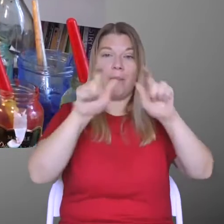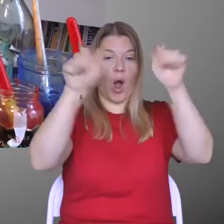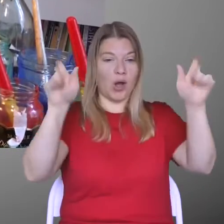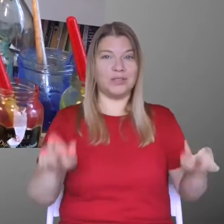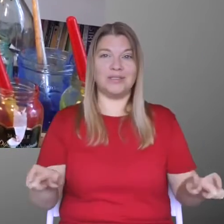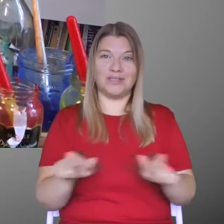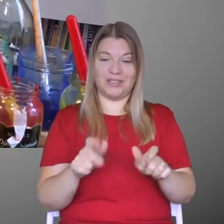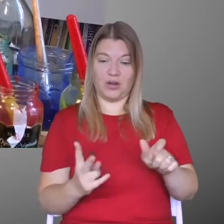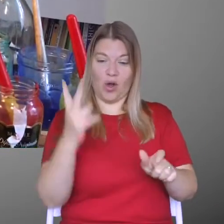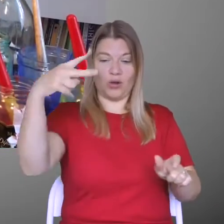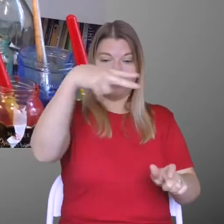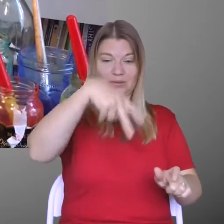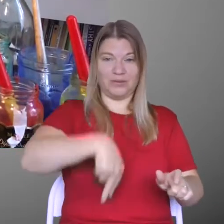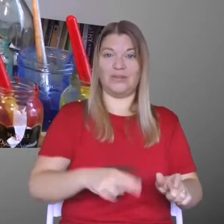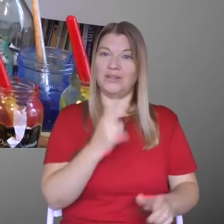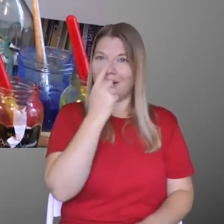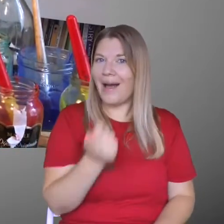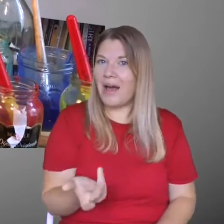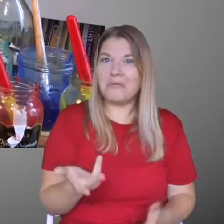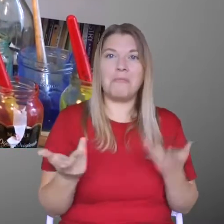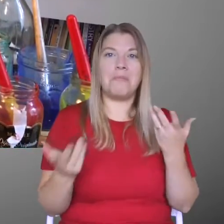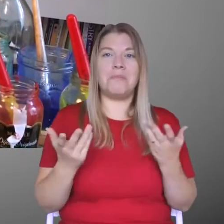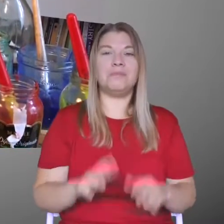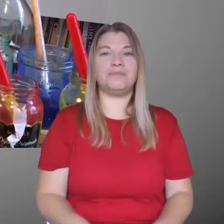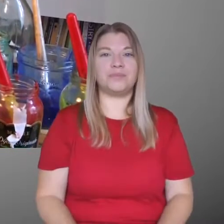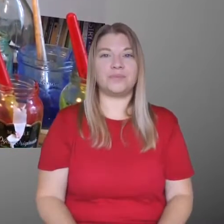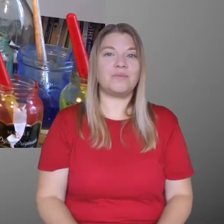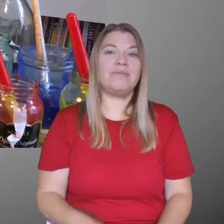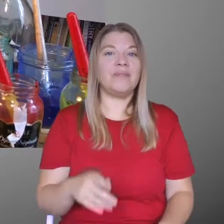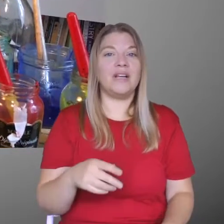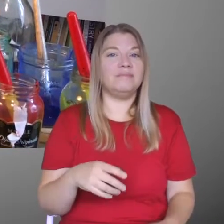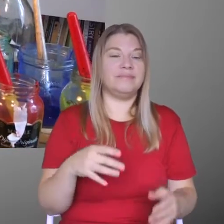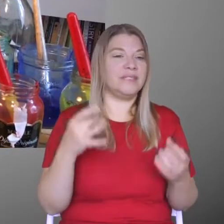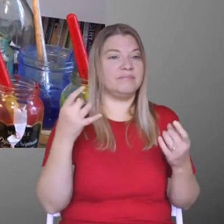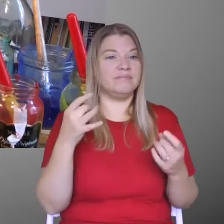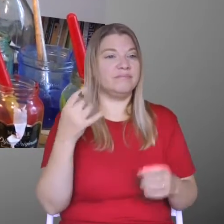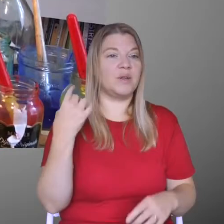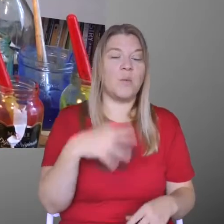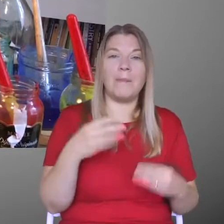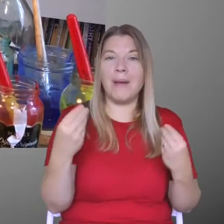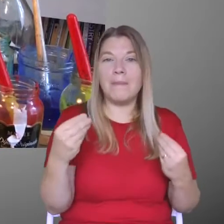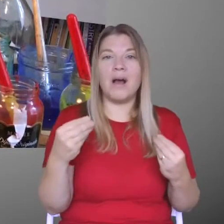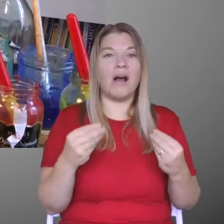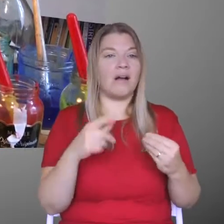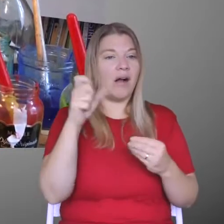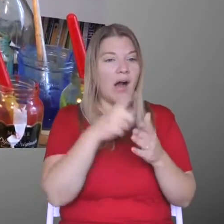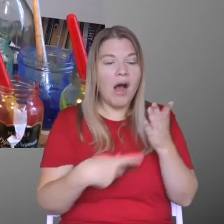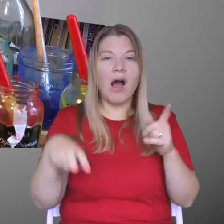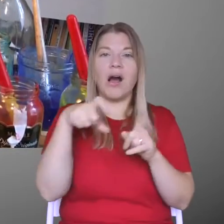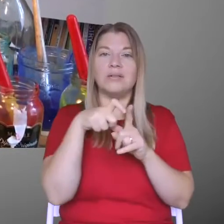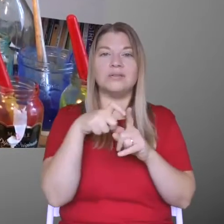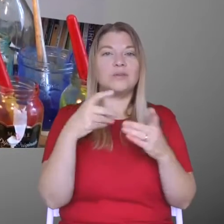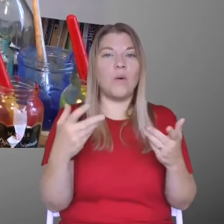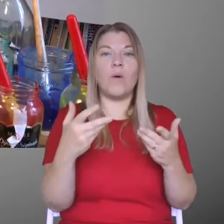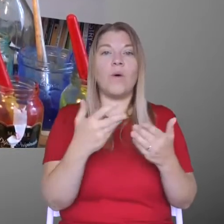You can use that if you don't have any any white paper or card to hand, or you can just use very simple